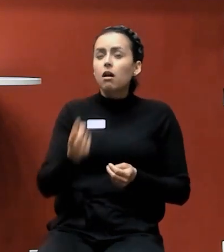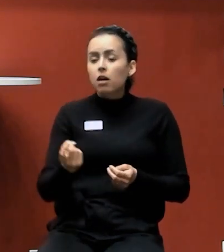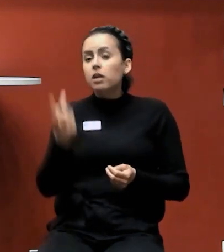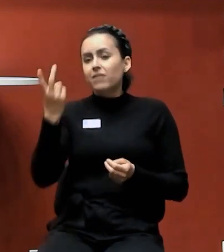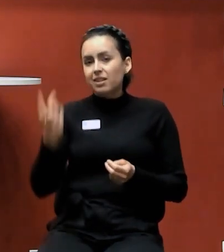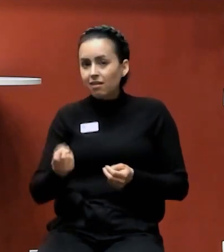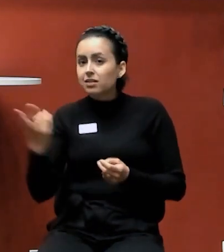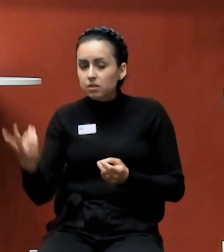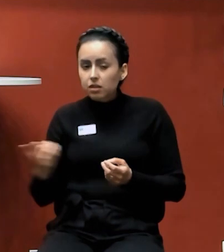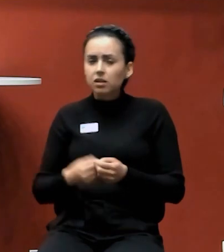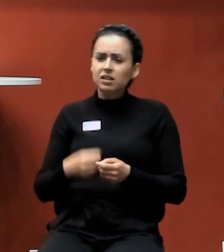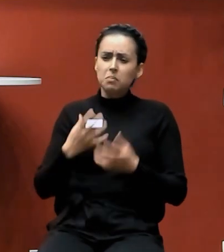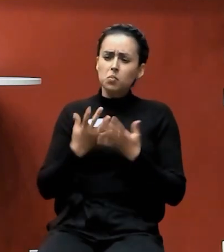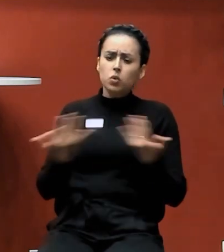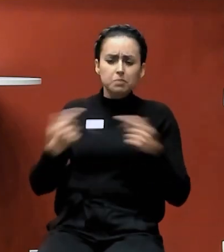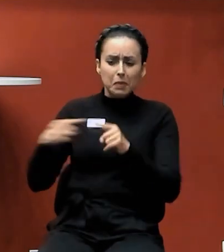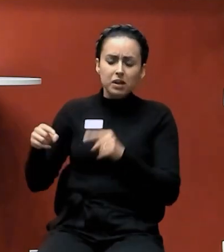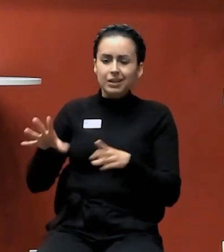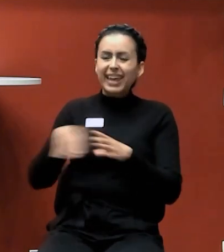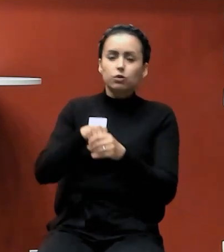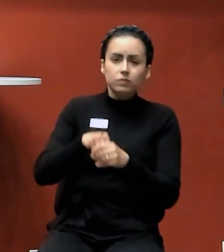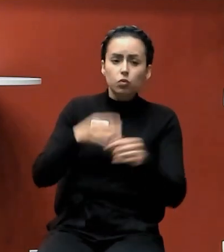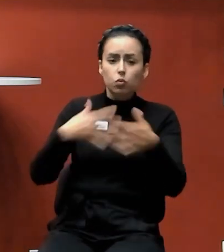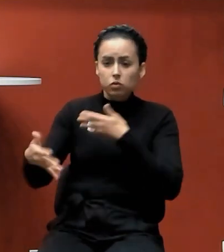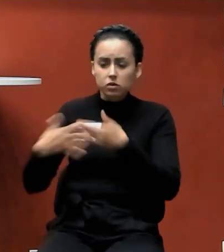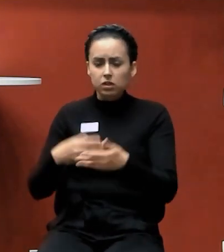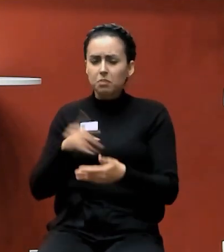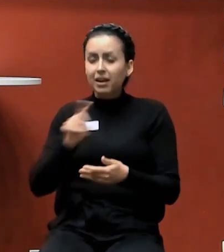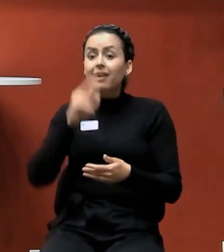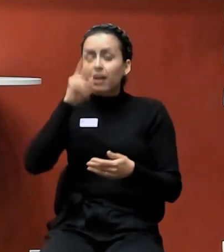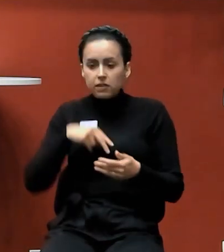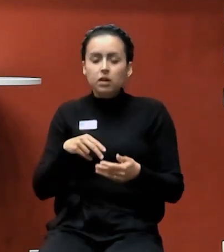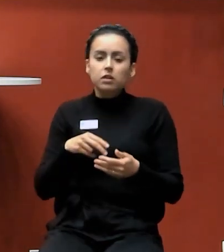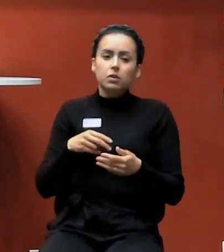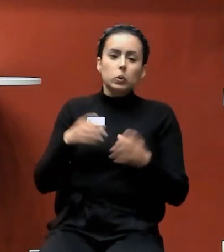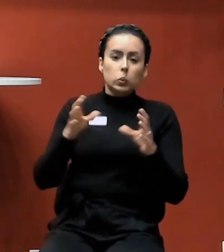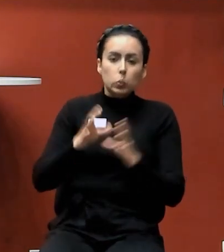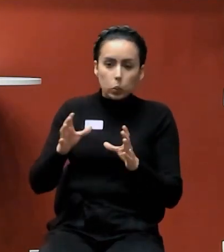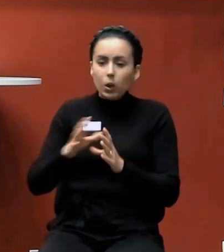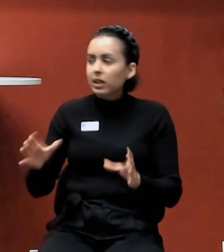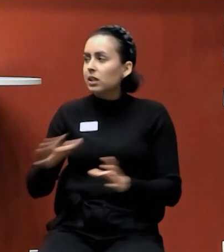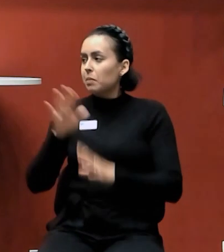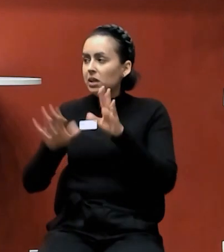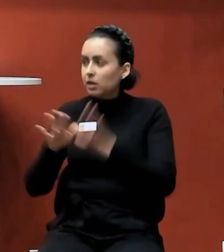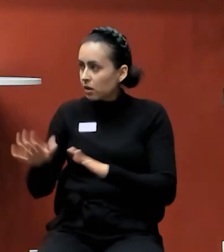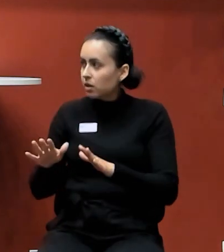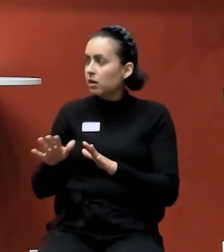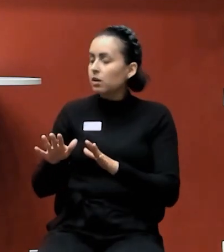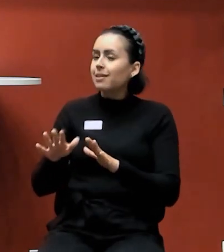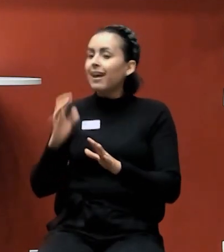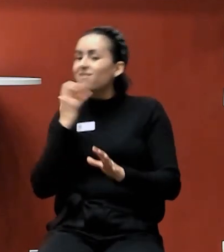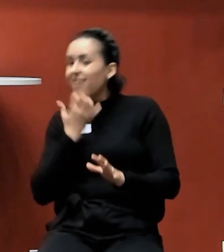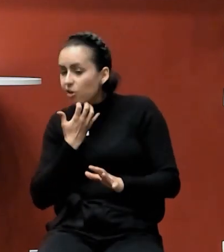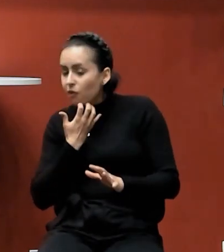That in a lot of inclusive work, what's evident is the care and the